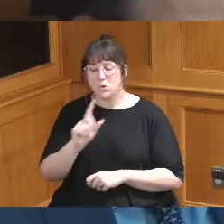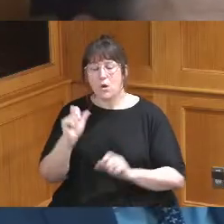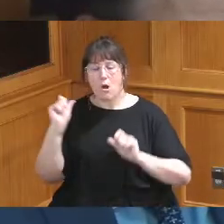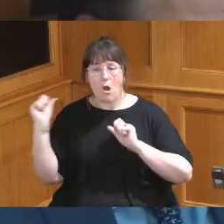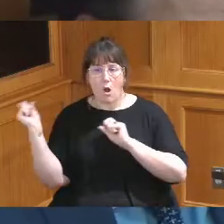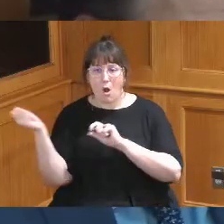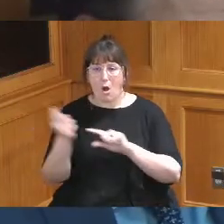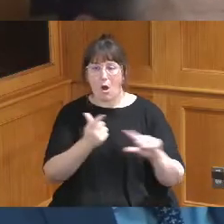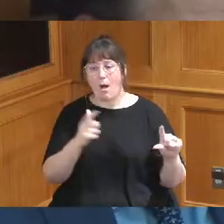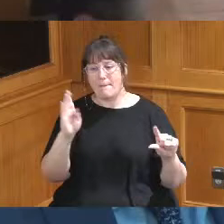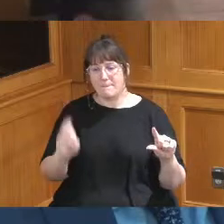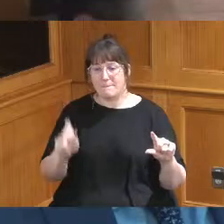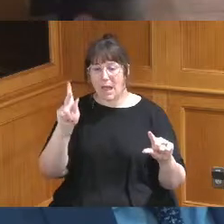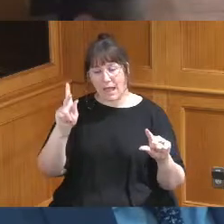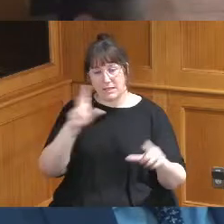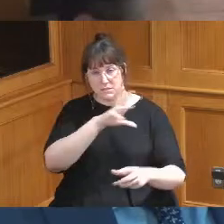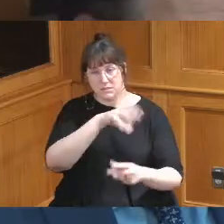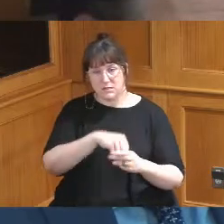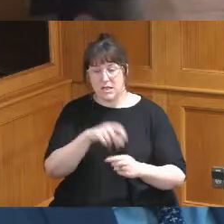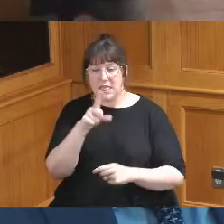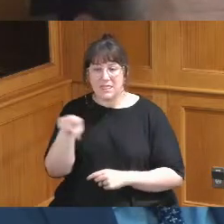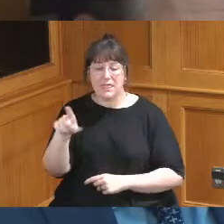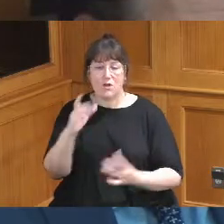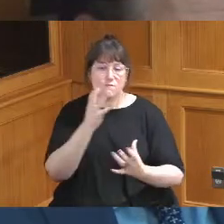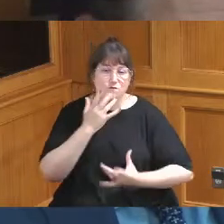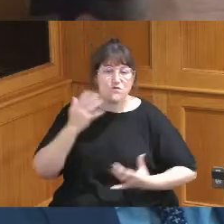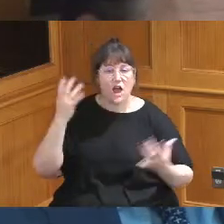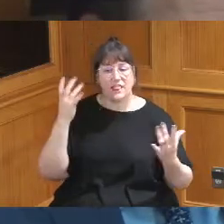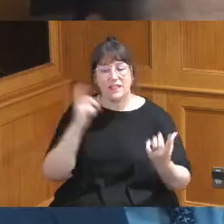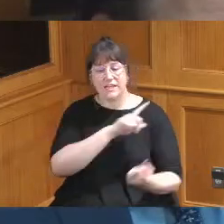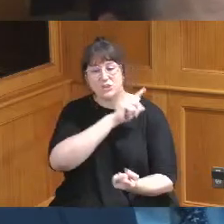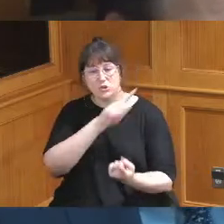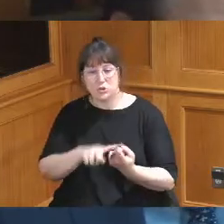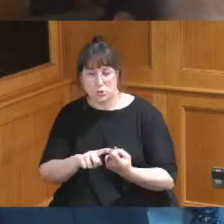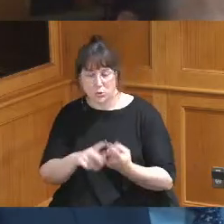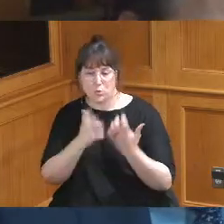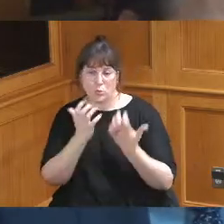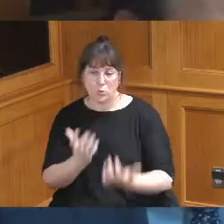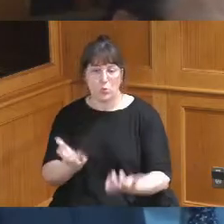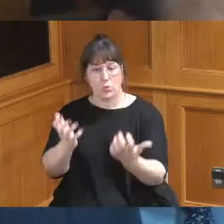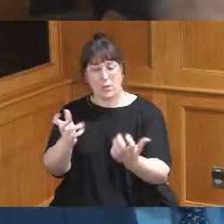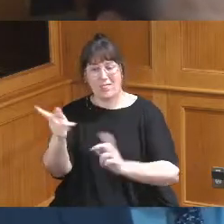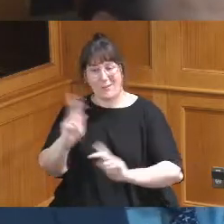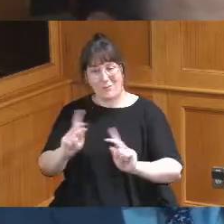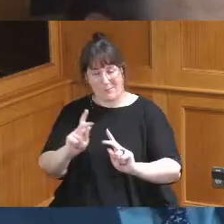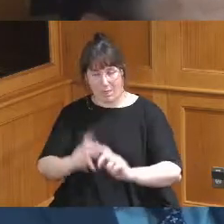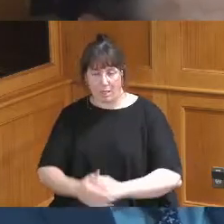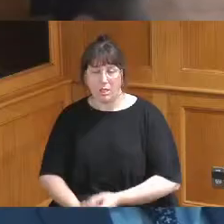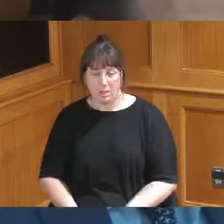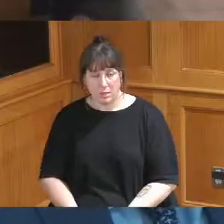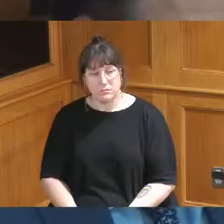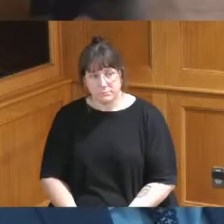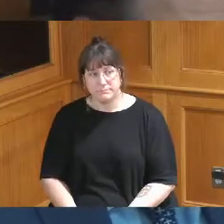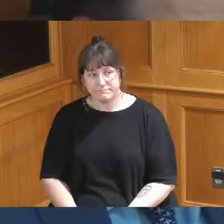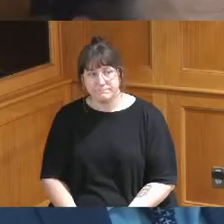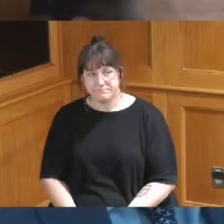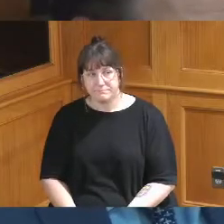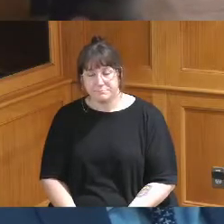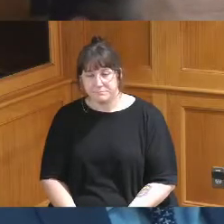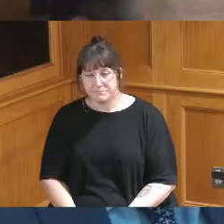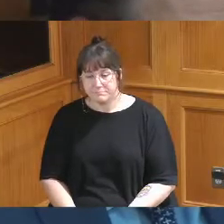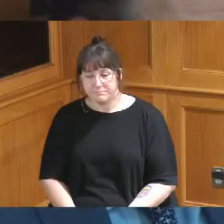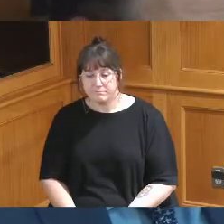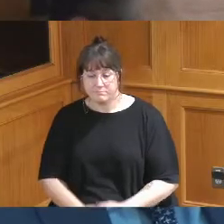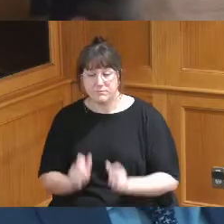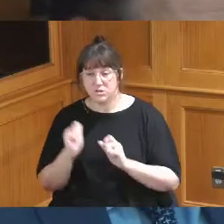that's part of this is banks that are friendly to the taxpayers of Hamilton County, because all